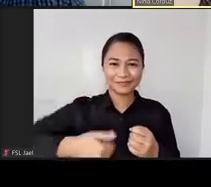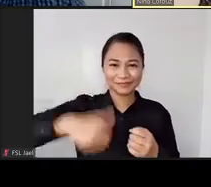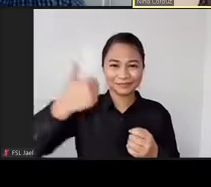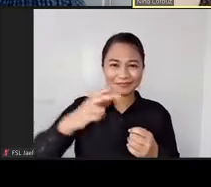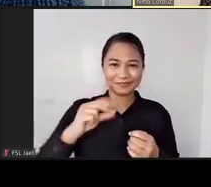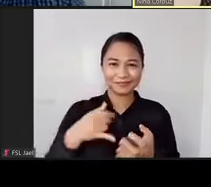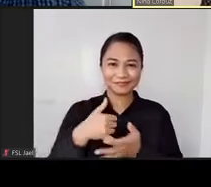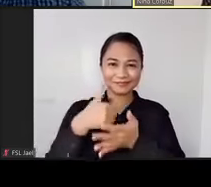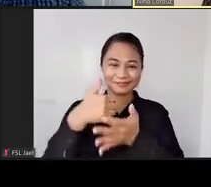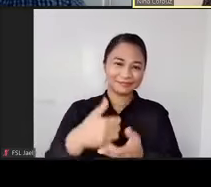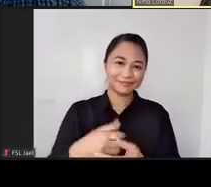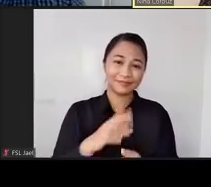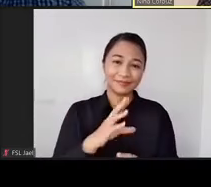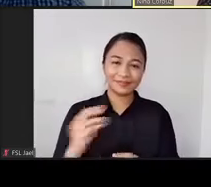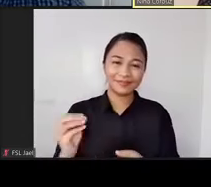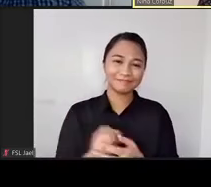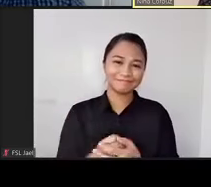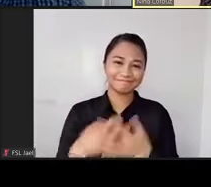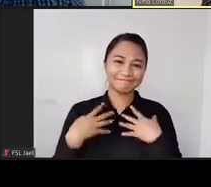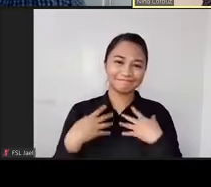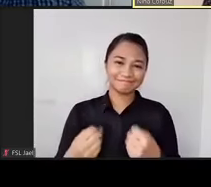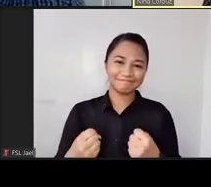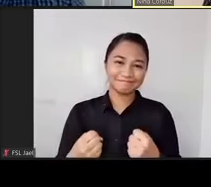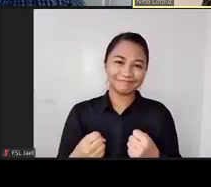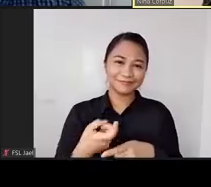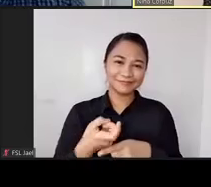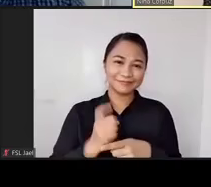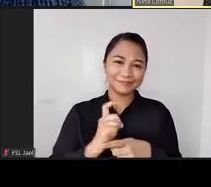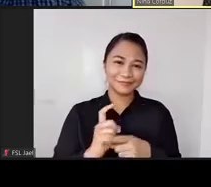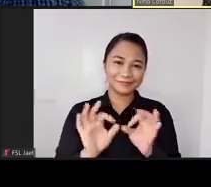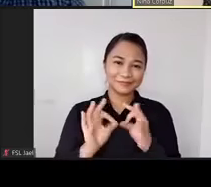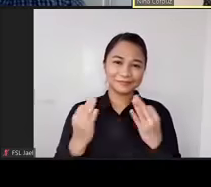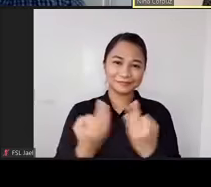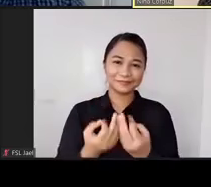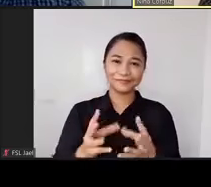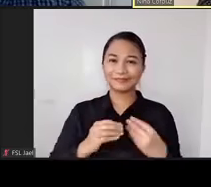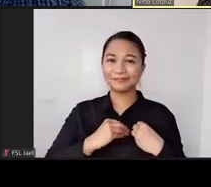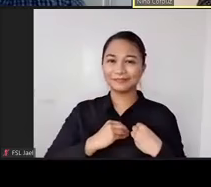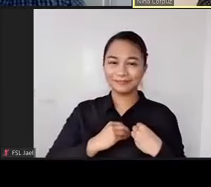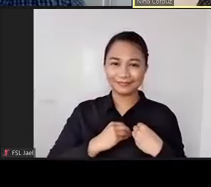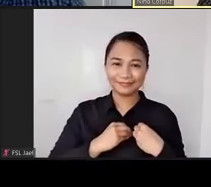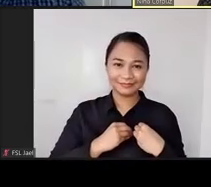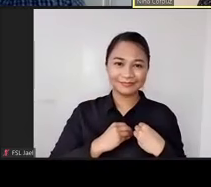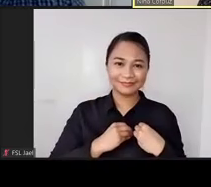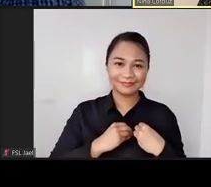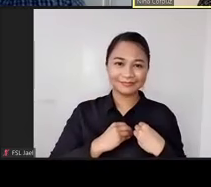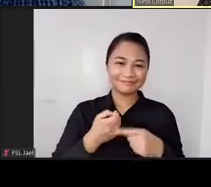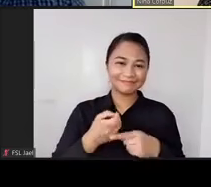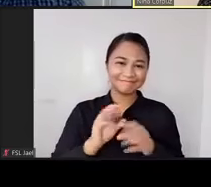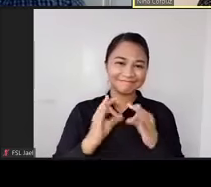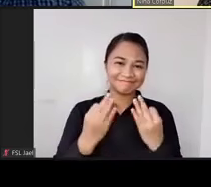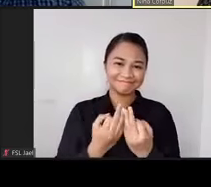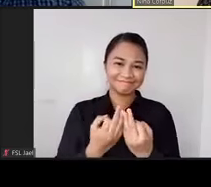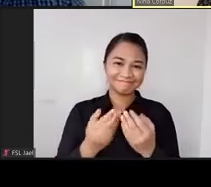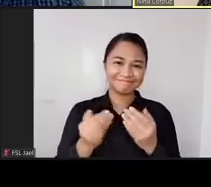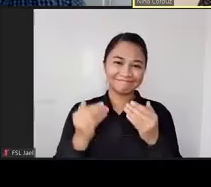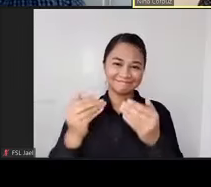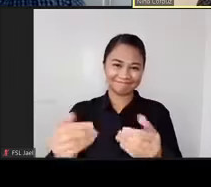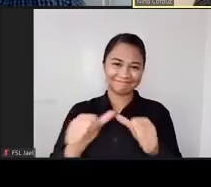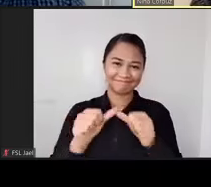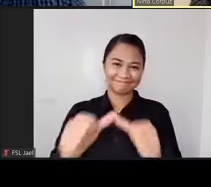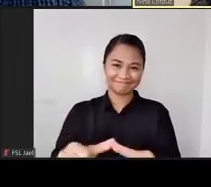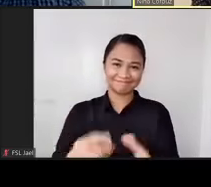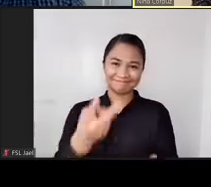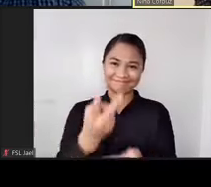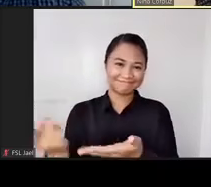And very thankful for those who champion inclusivity. So maraming salamat, Arnold. We can't wait to